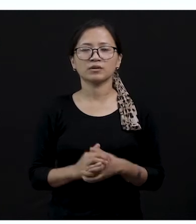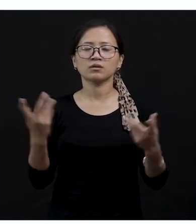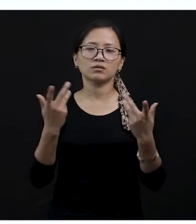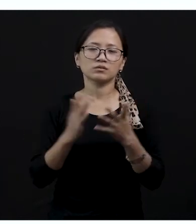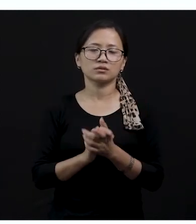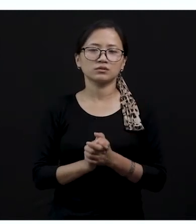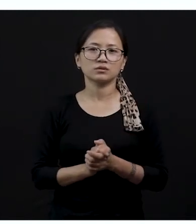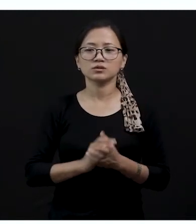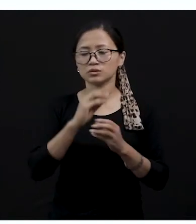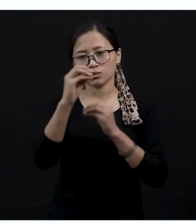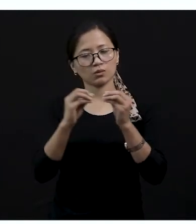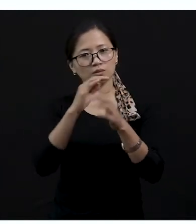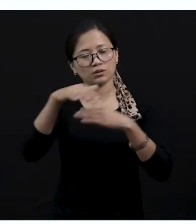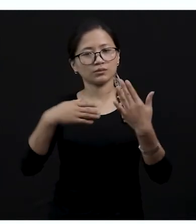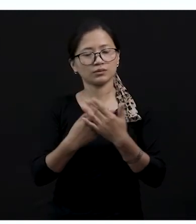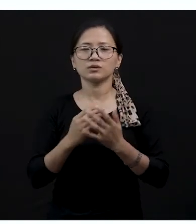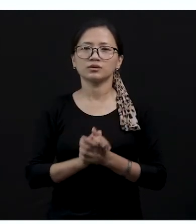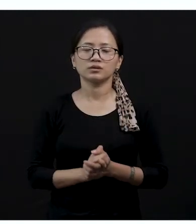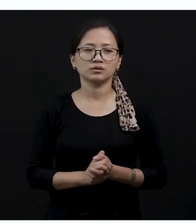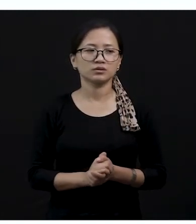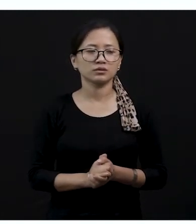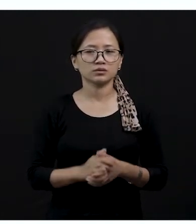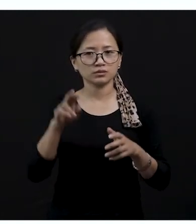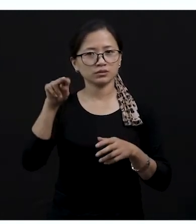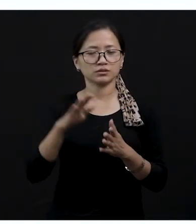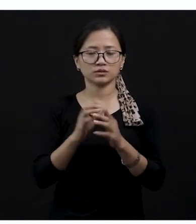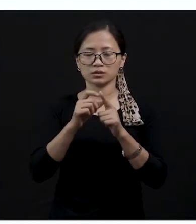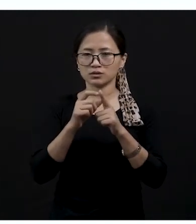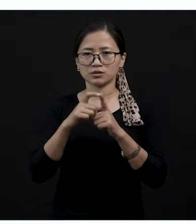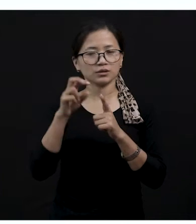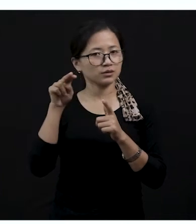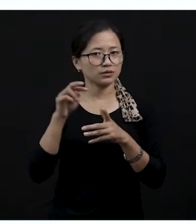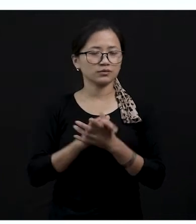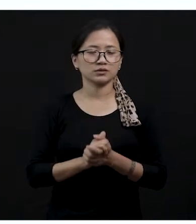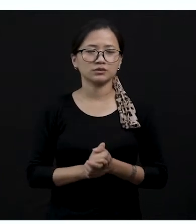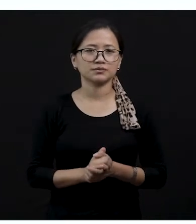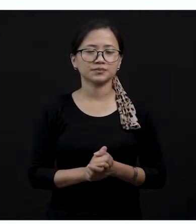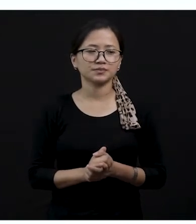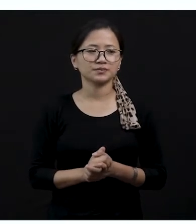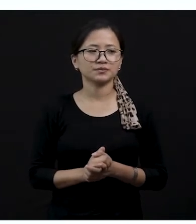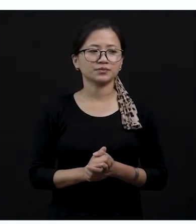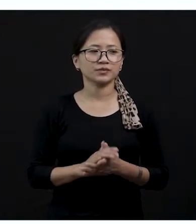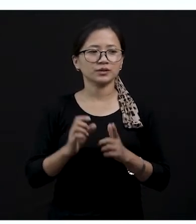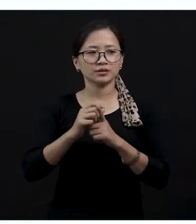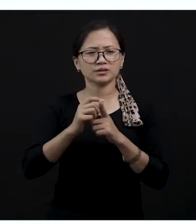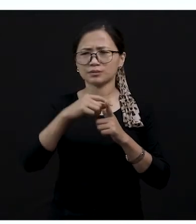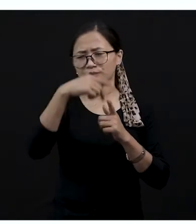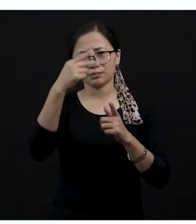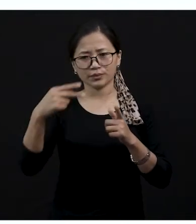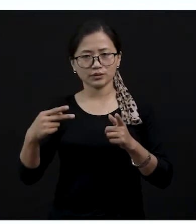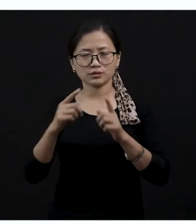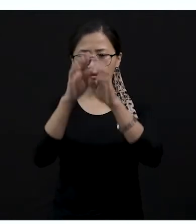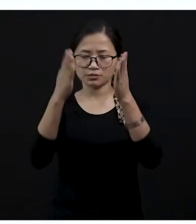scheme is all about. So what is rhyme scheme? Here is the definition. Rhyme scheme is the pattern of rhyme